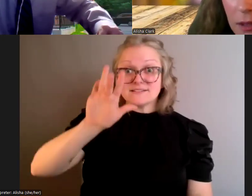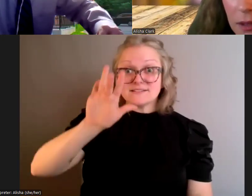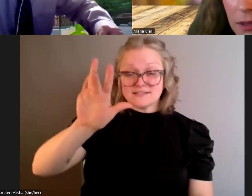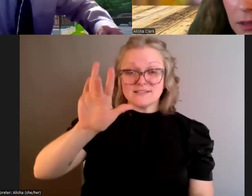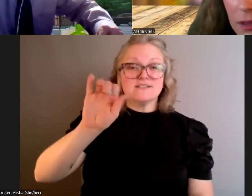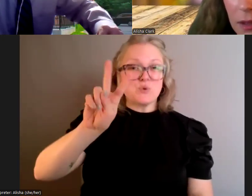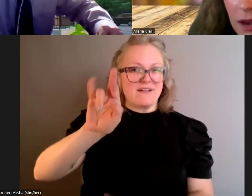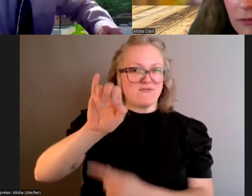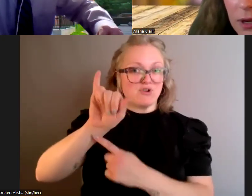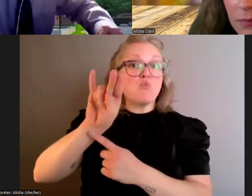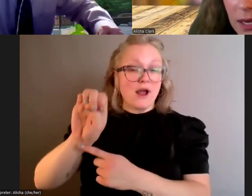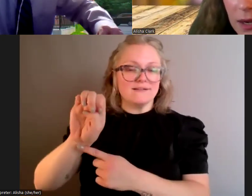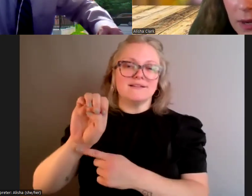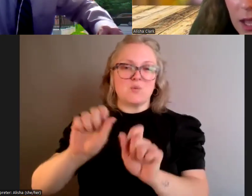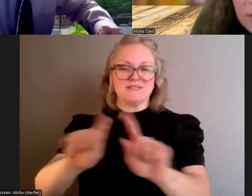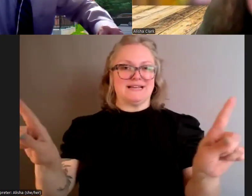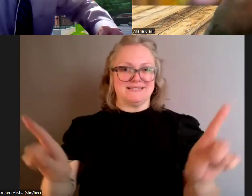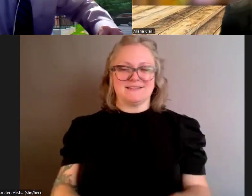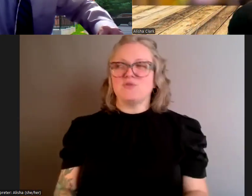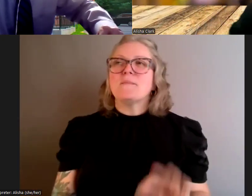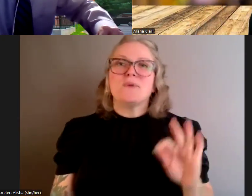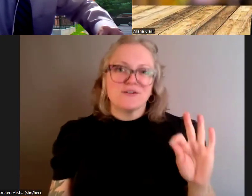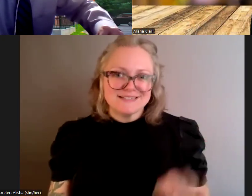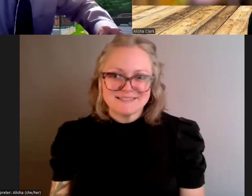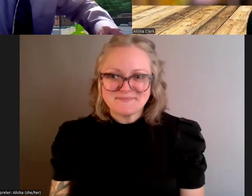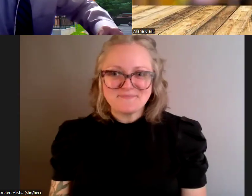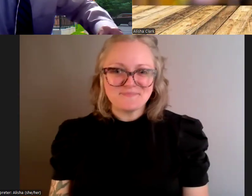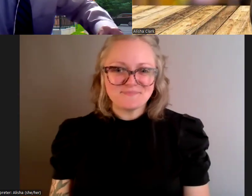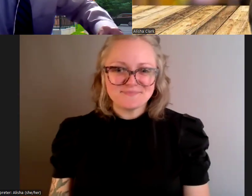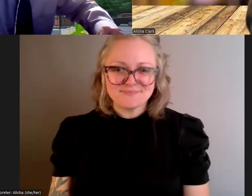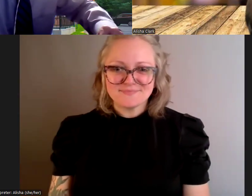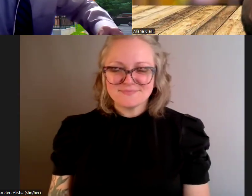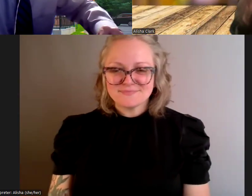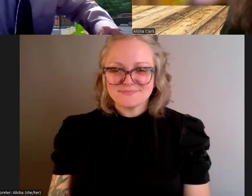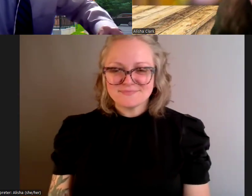to all. Everyone in meeting. Here we go. Yeah, everyone in meeting. Trophy.